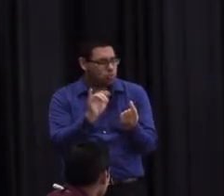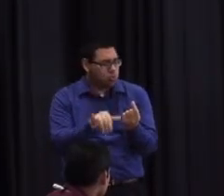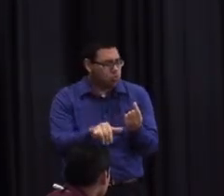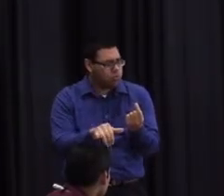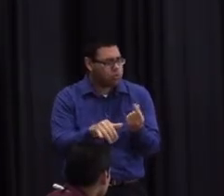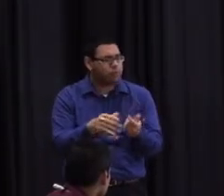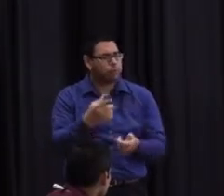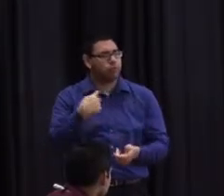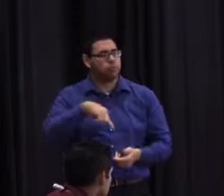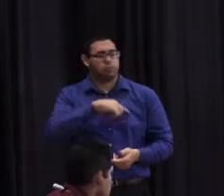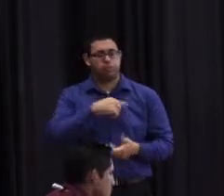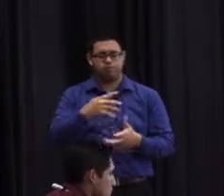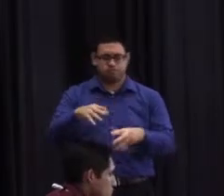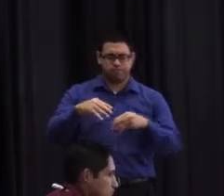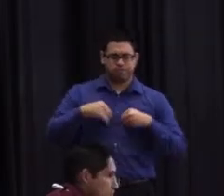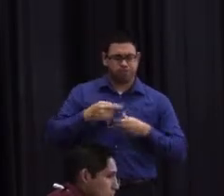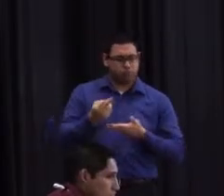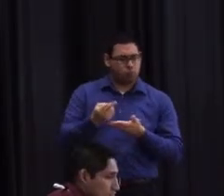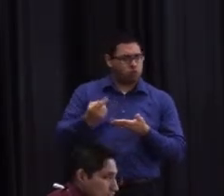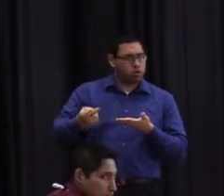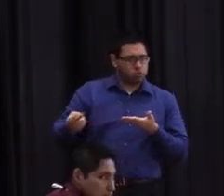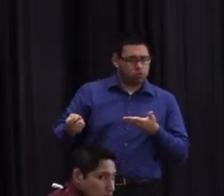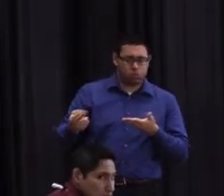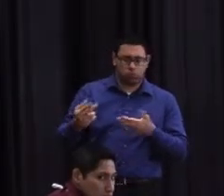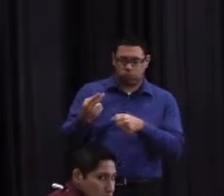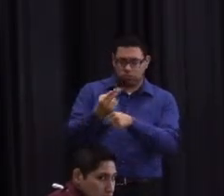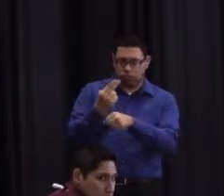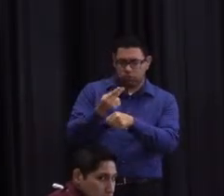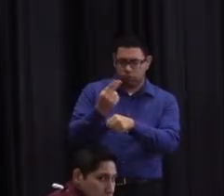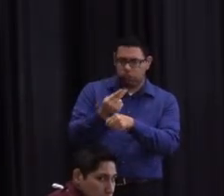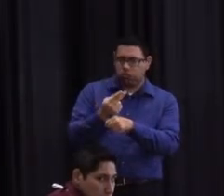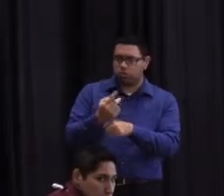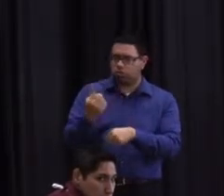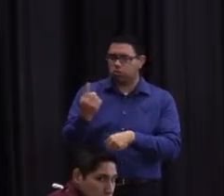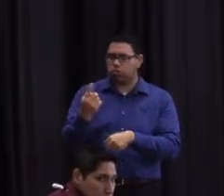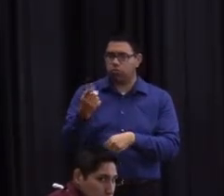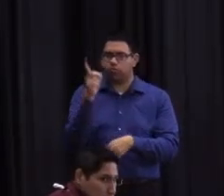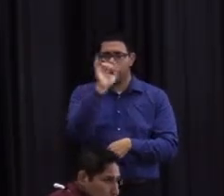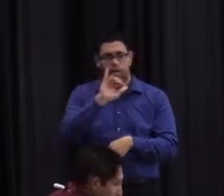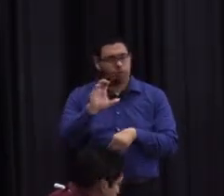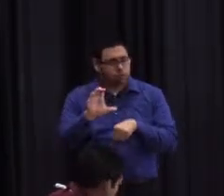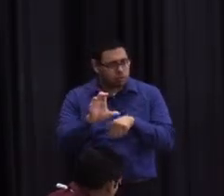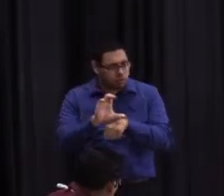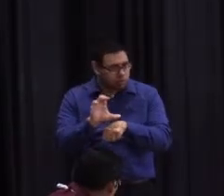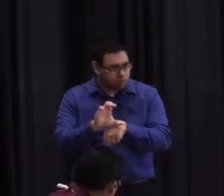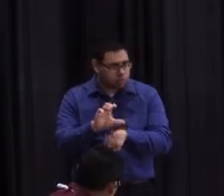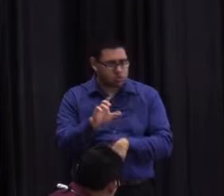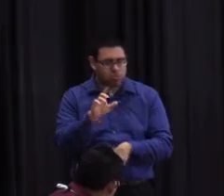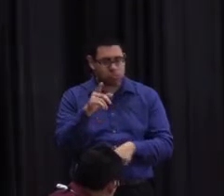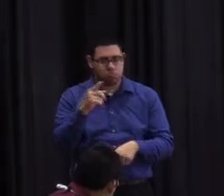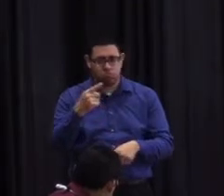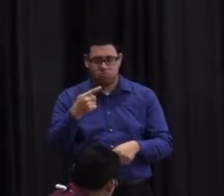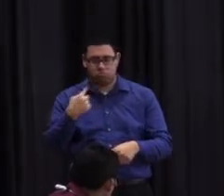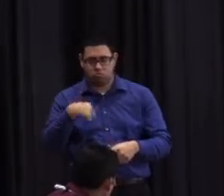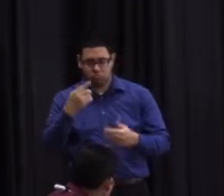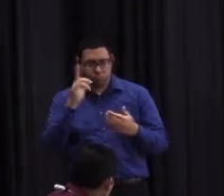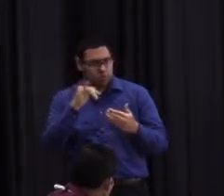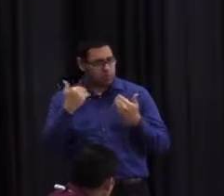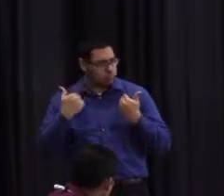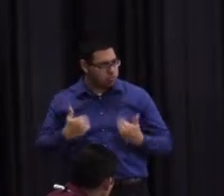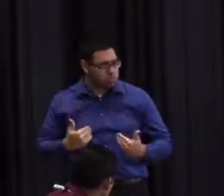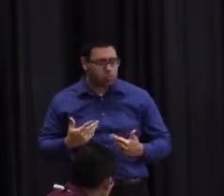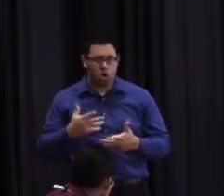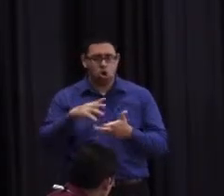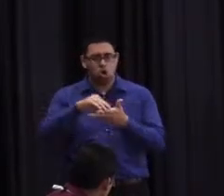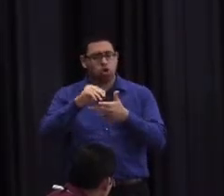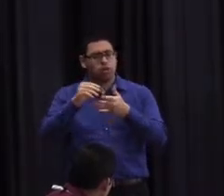Because we take resources and we use something like computer or like OER or learning